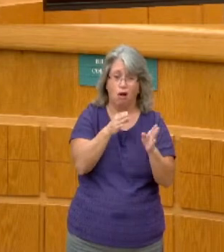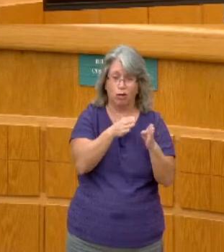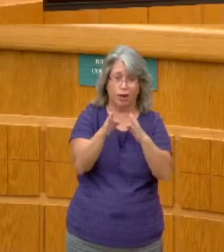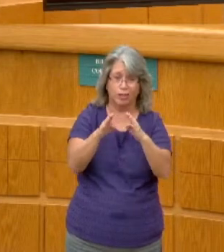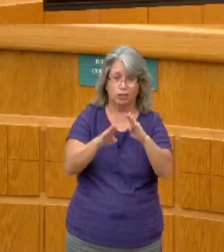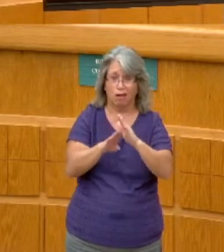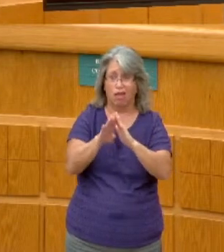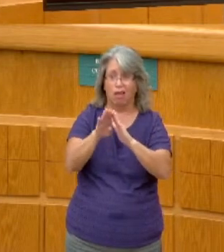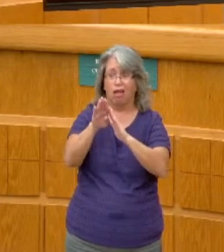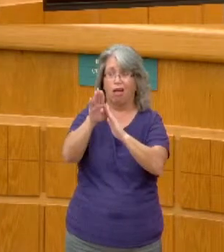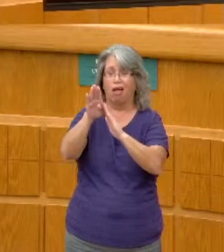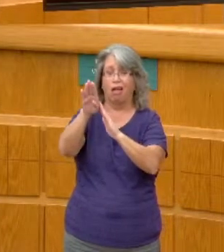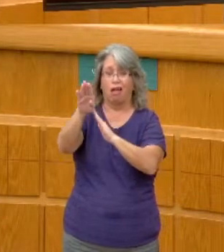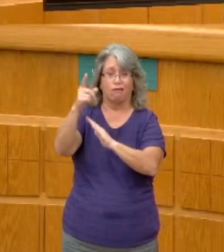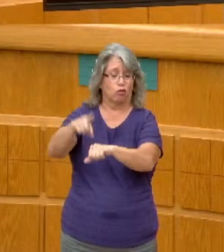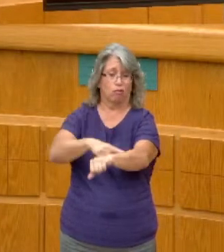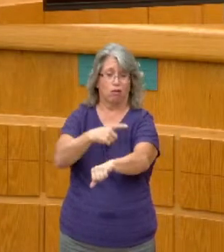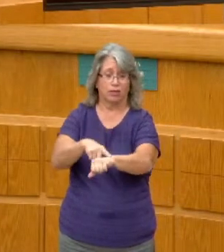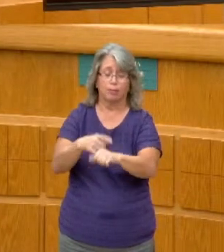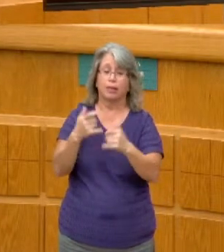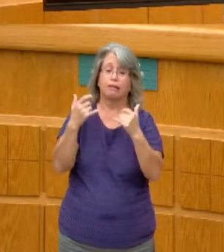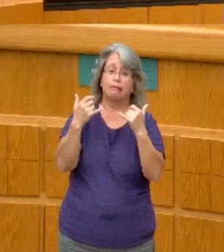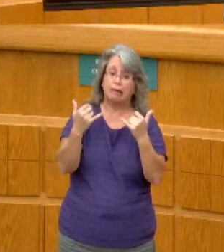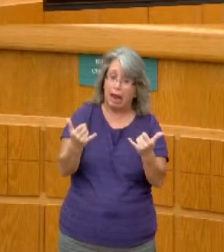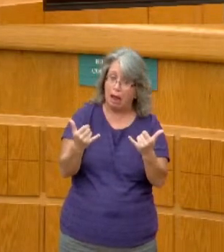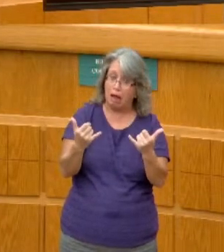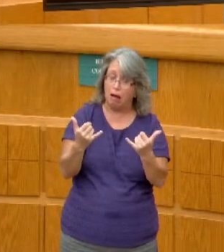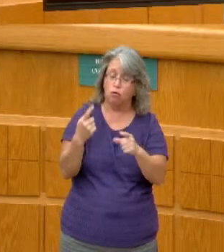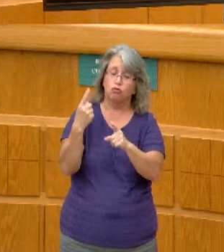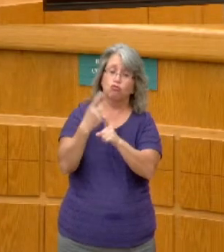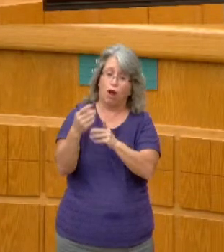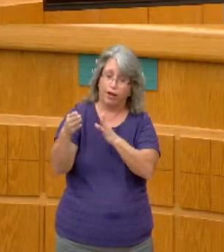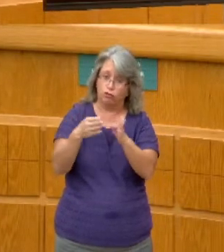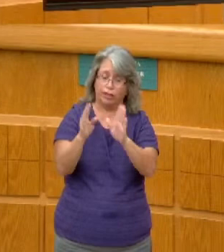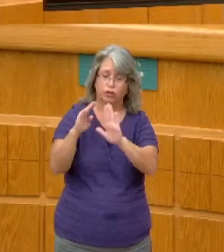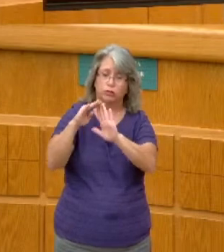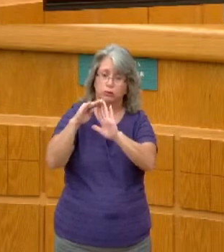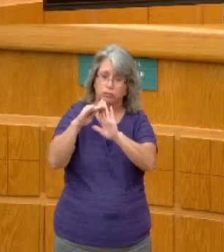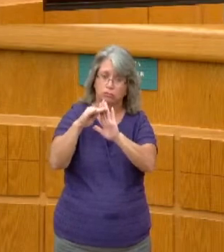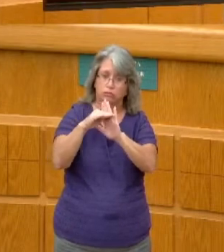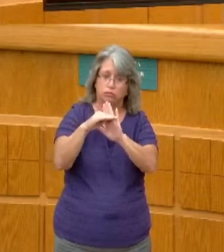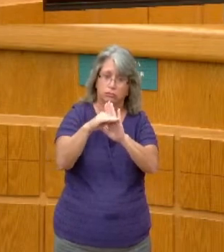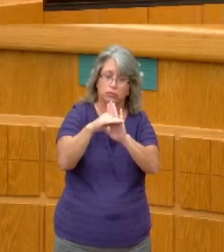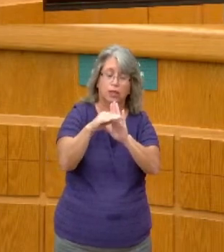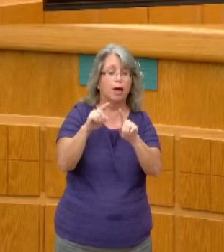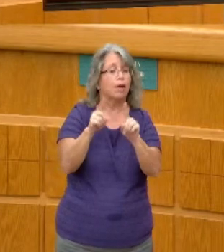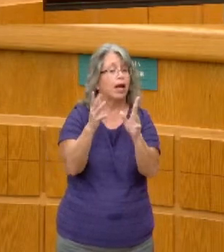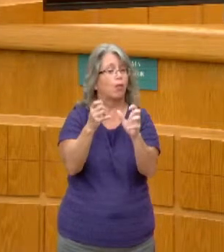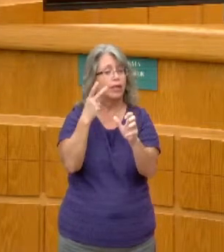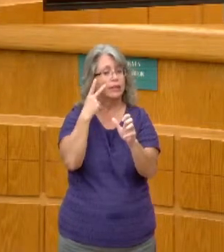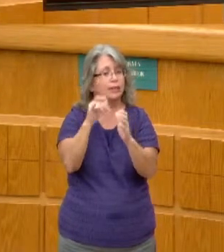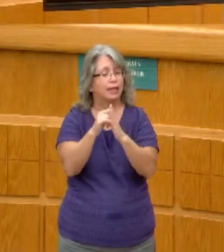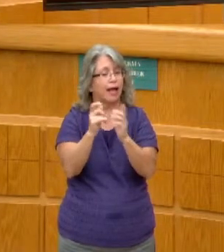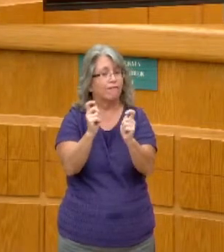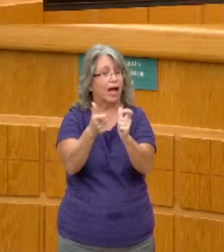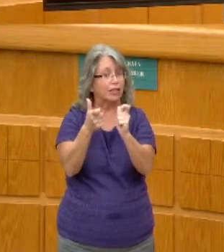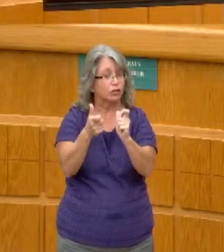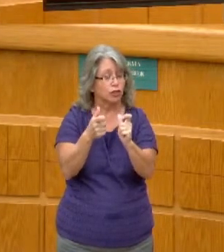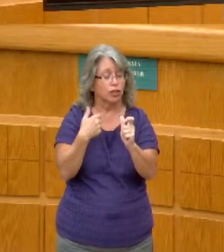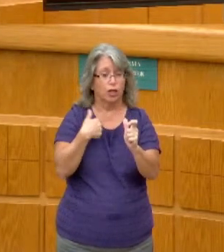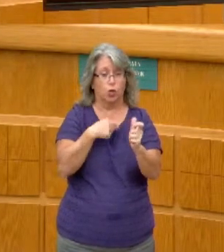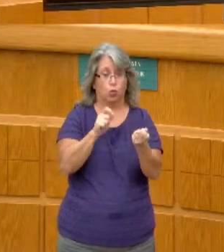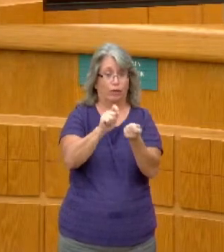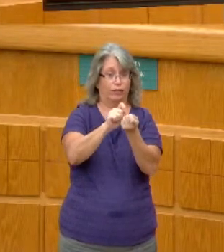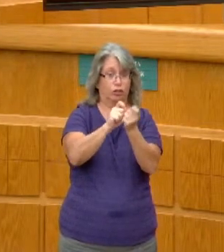But since we're going in the right direction now, I do want to see things go faster. Now that we've changed our direction,